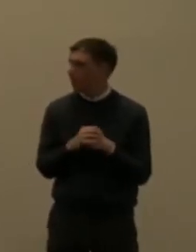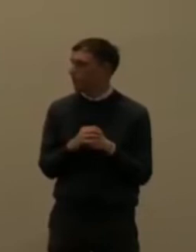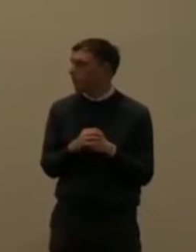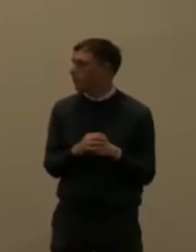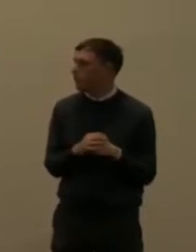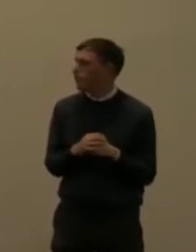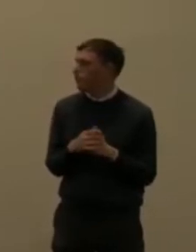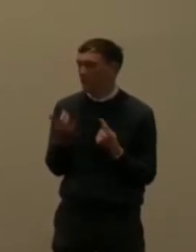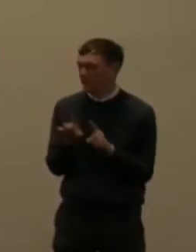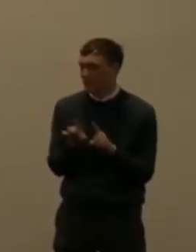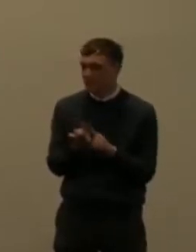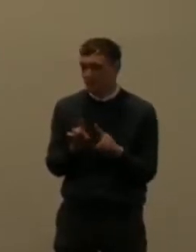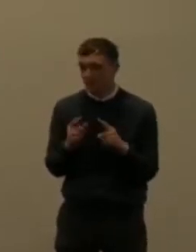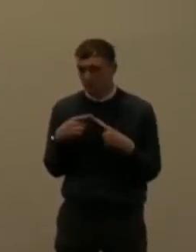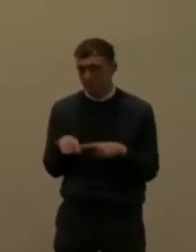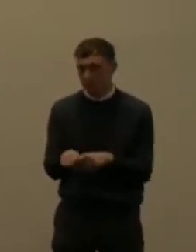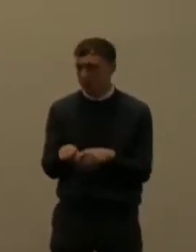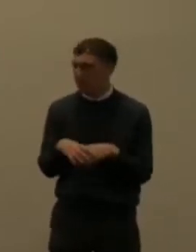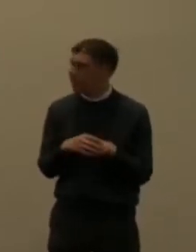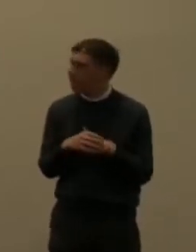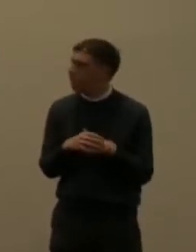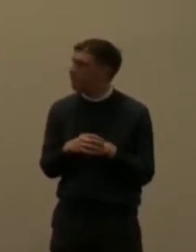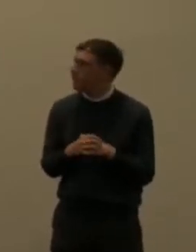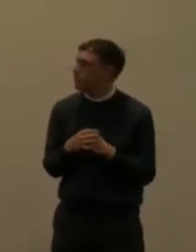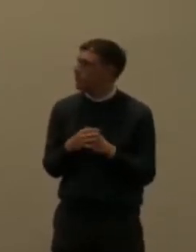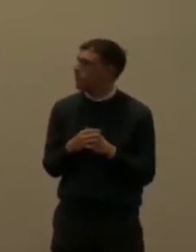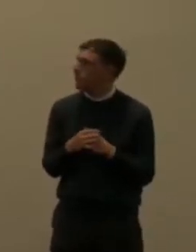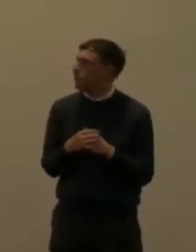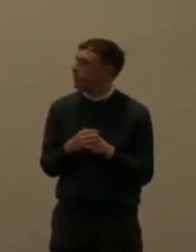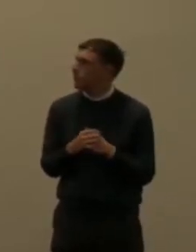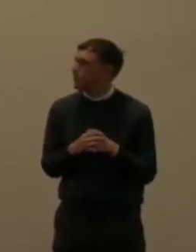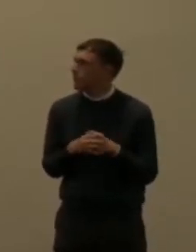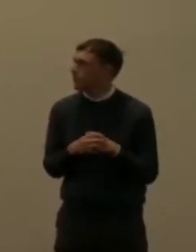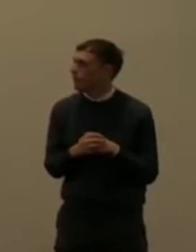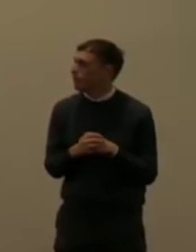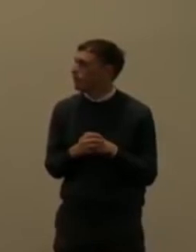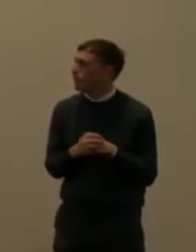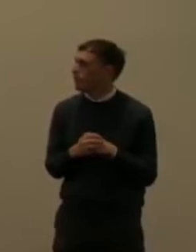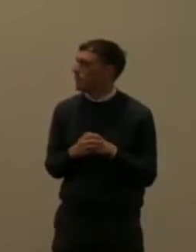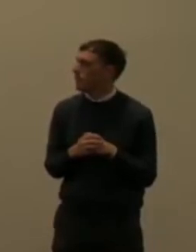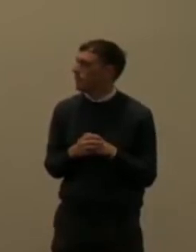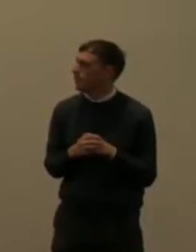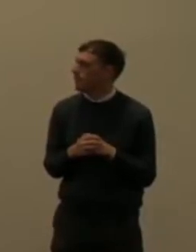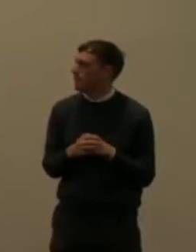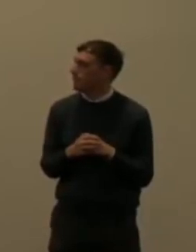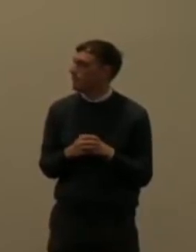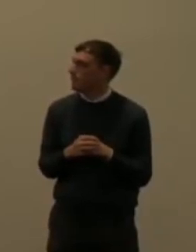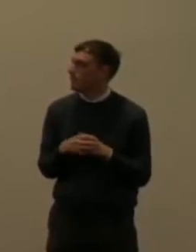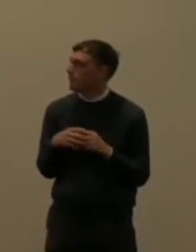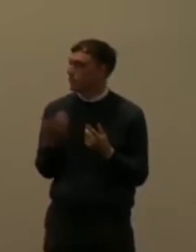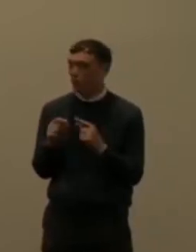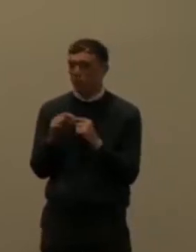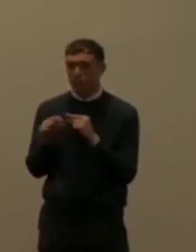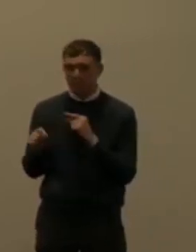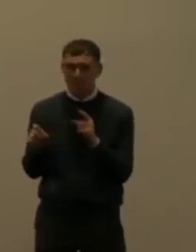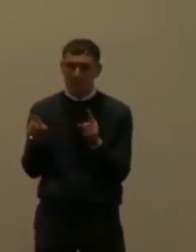same way of integration, let's say. So first thing, as you remember, pipeline is a piece